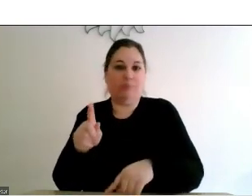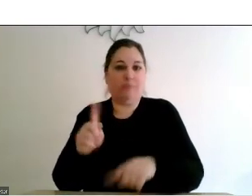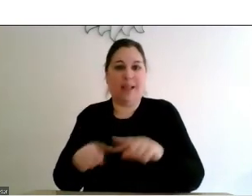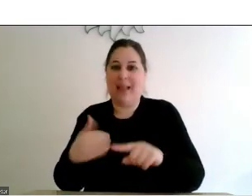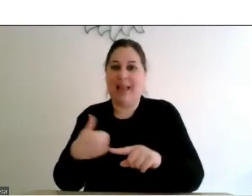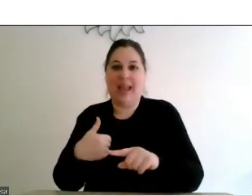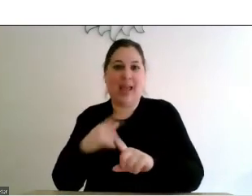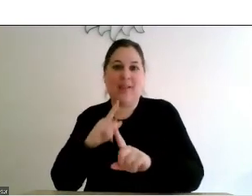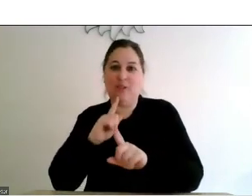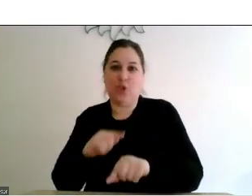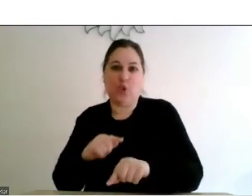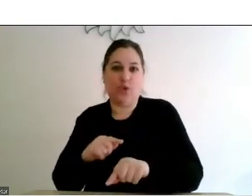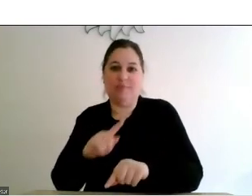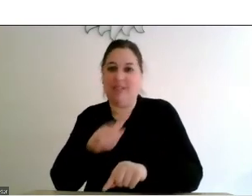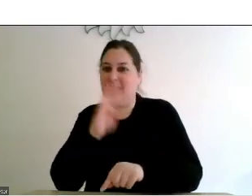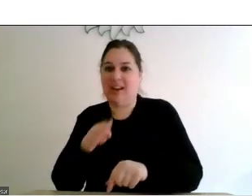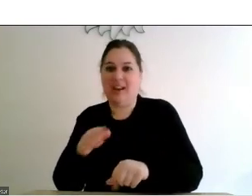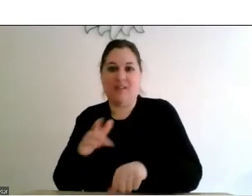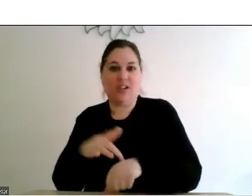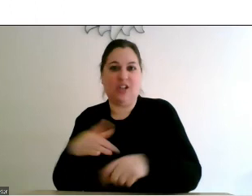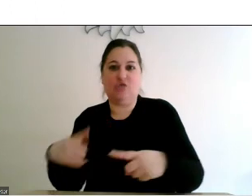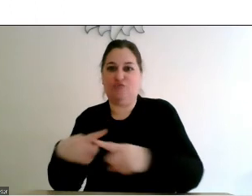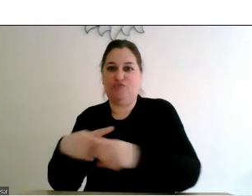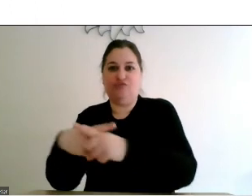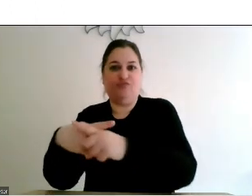no solution.